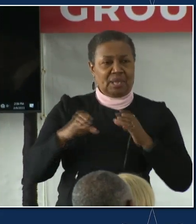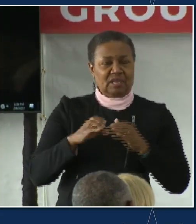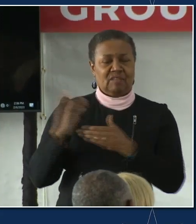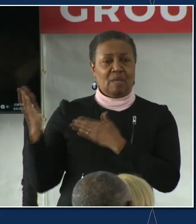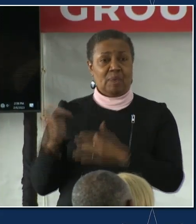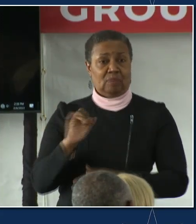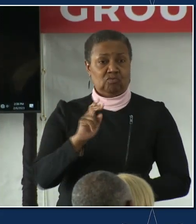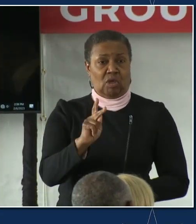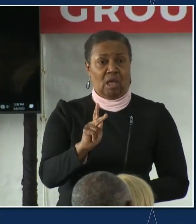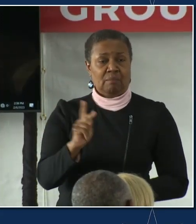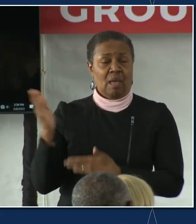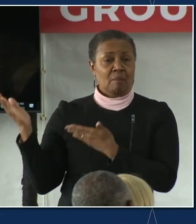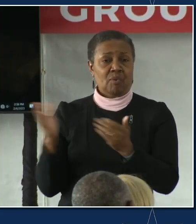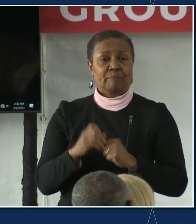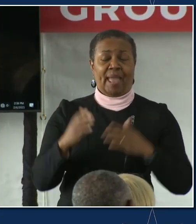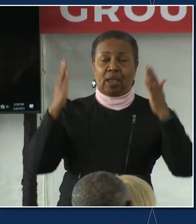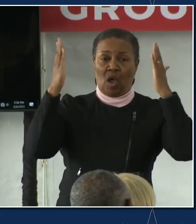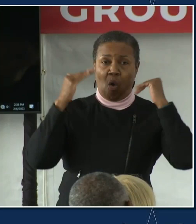and hope back.